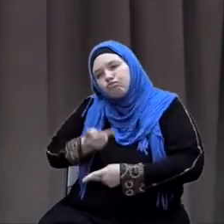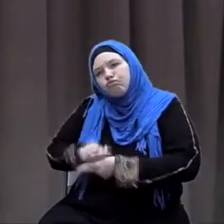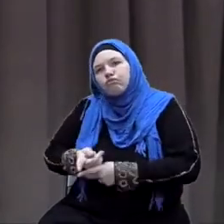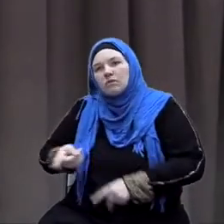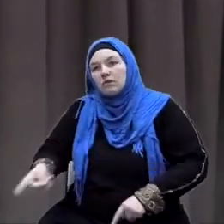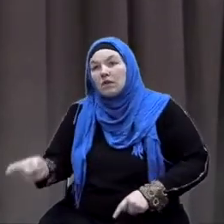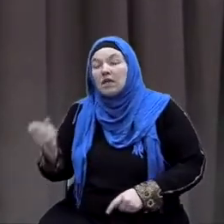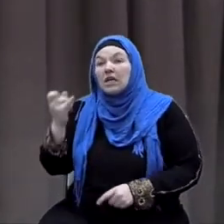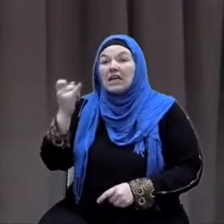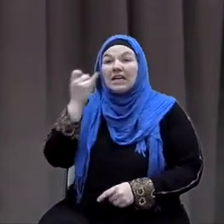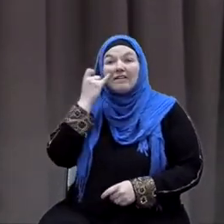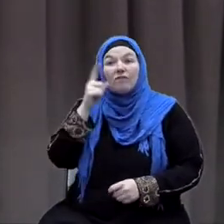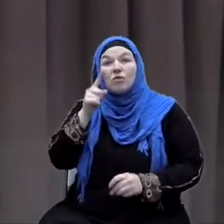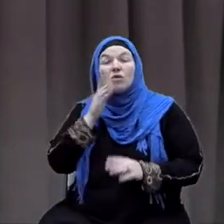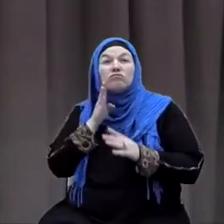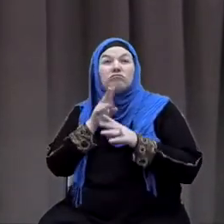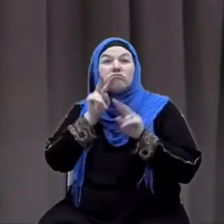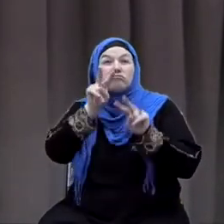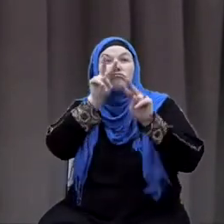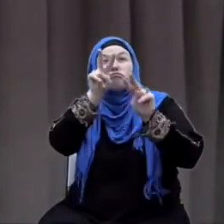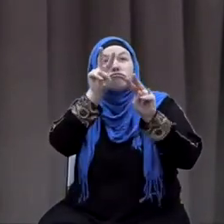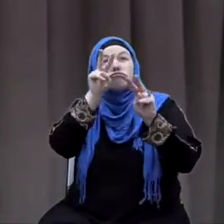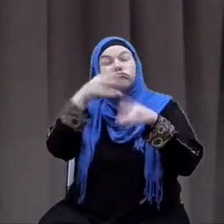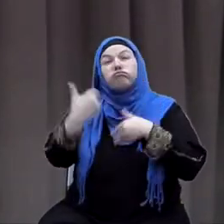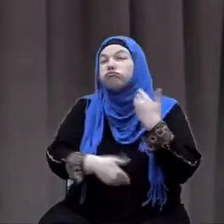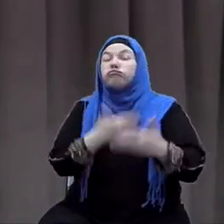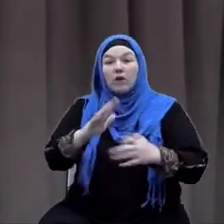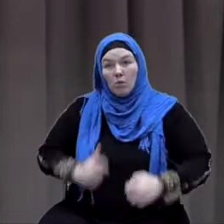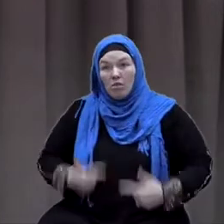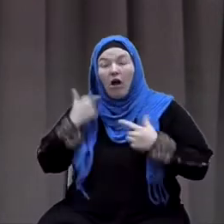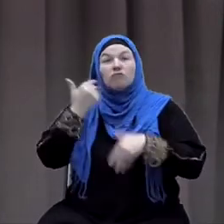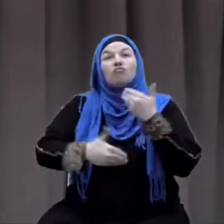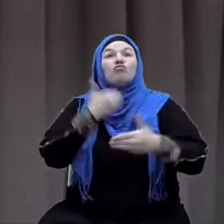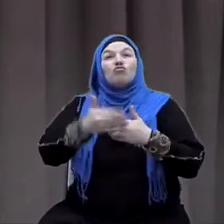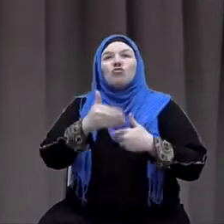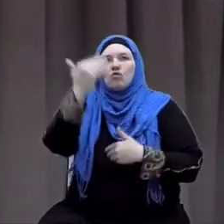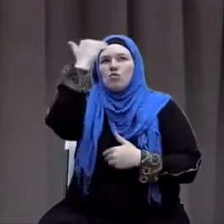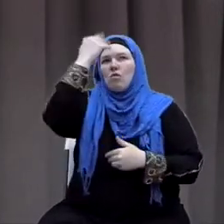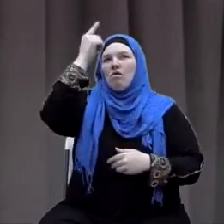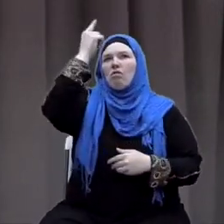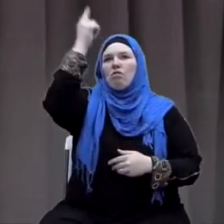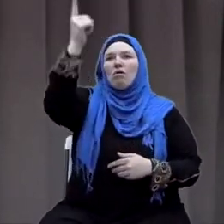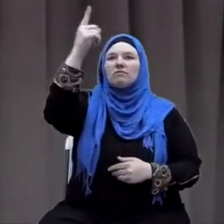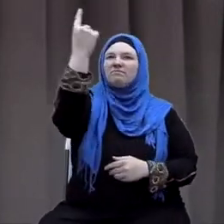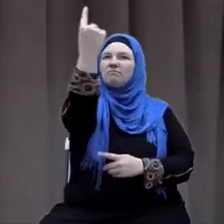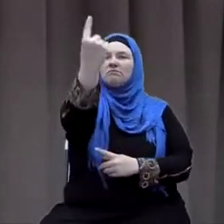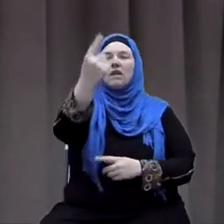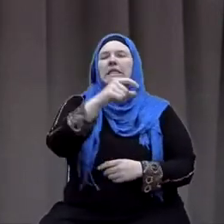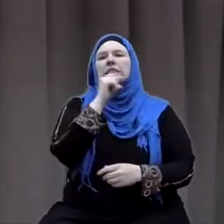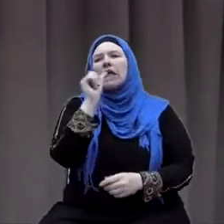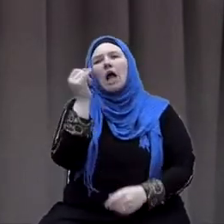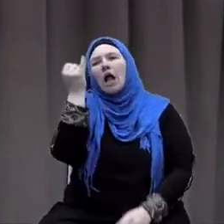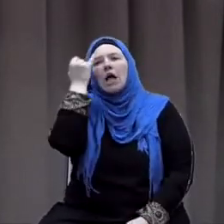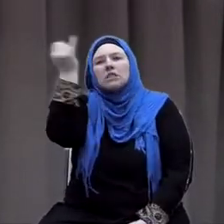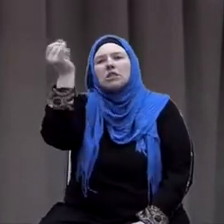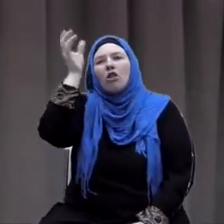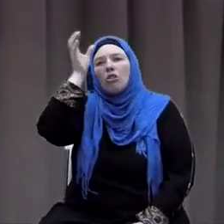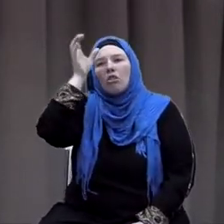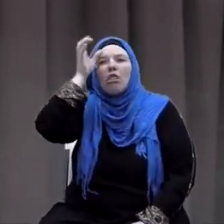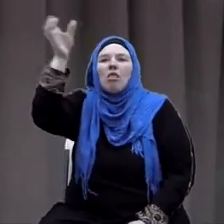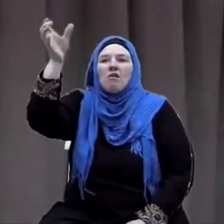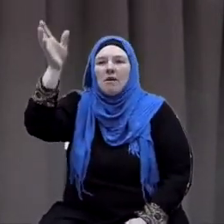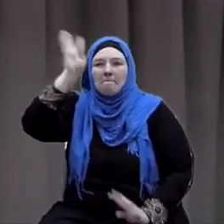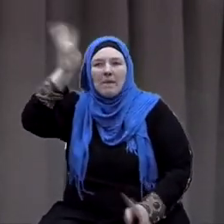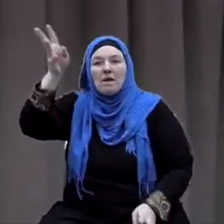you wherever you are heading. So those are not ideas. Those are not philosophy